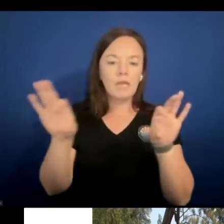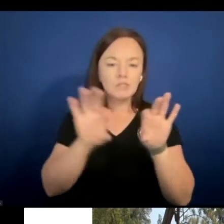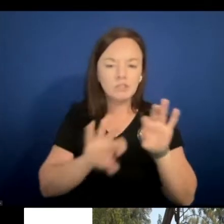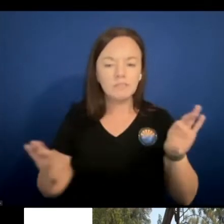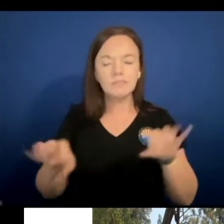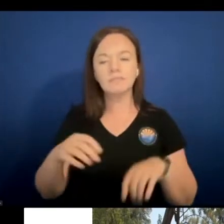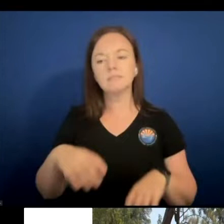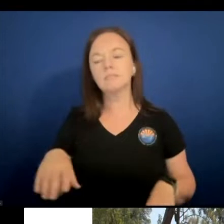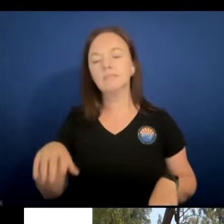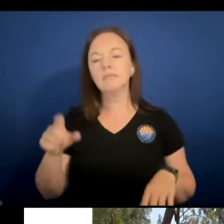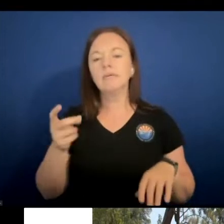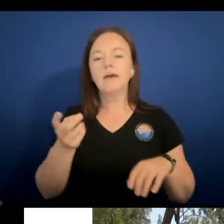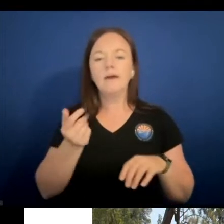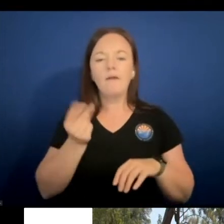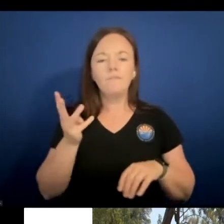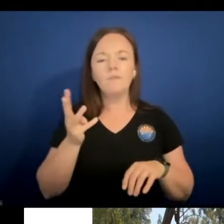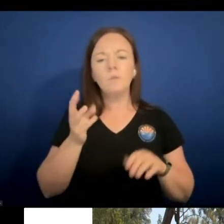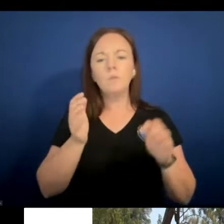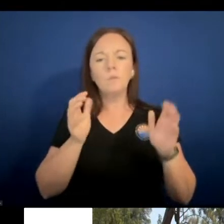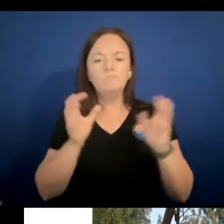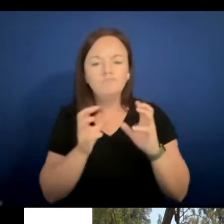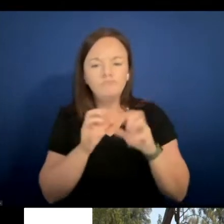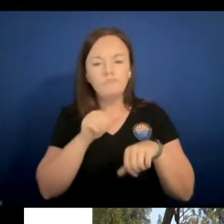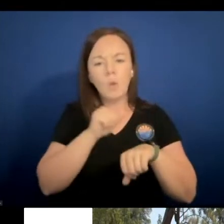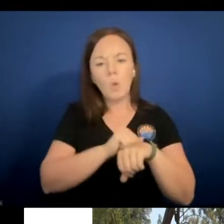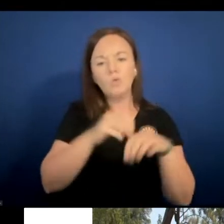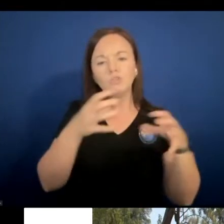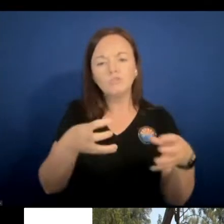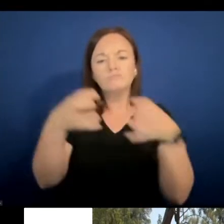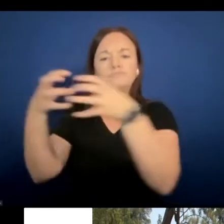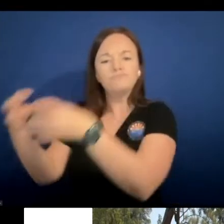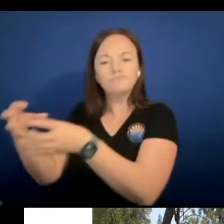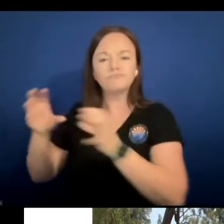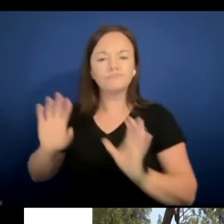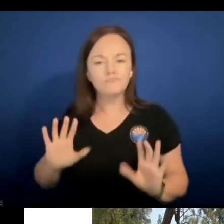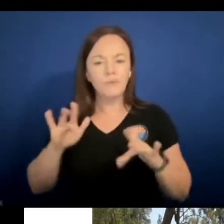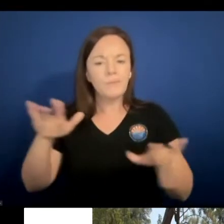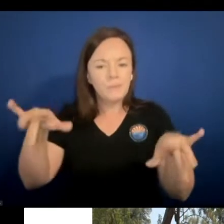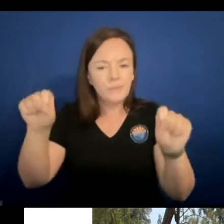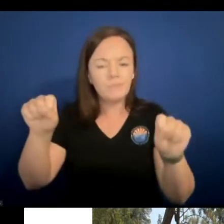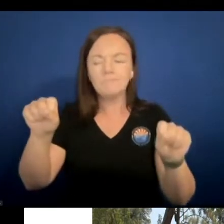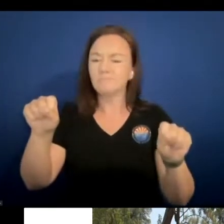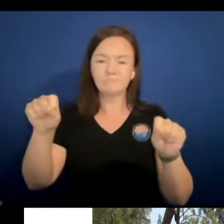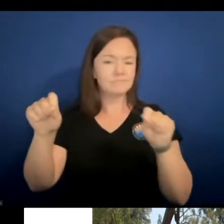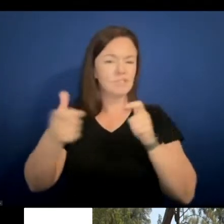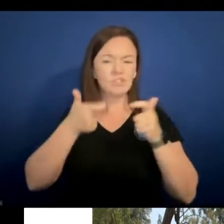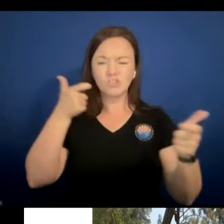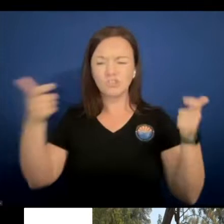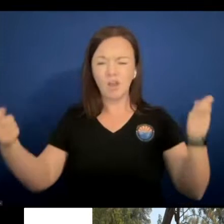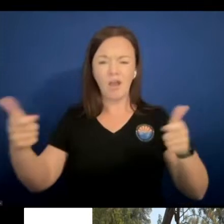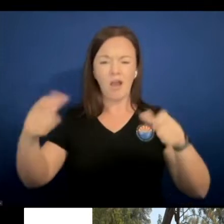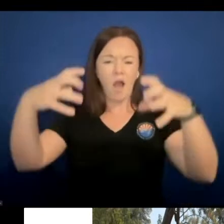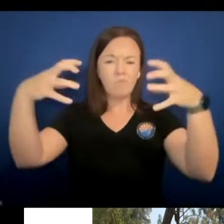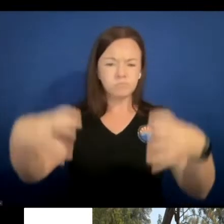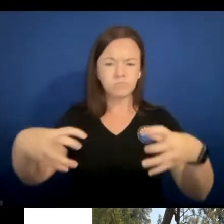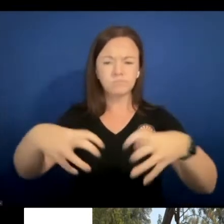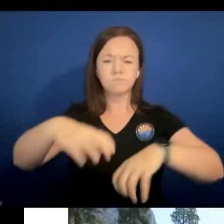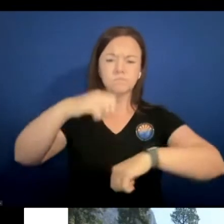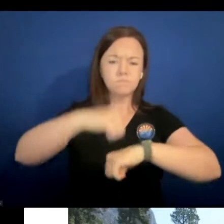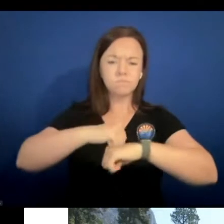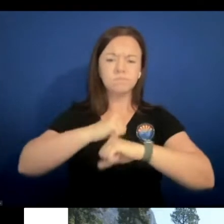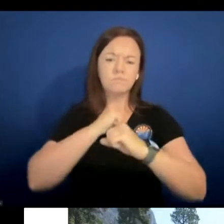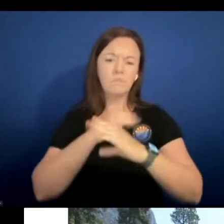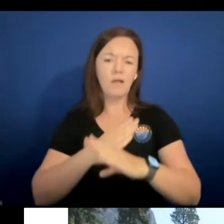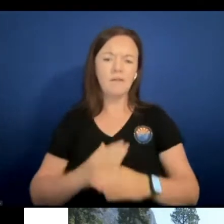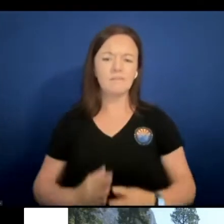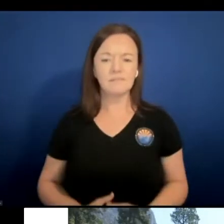in diameter small boulders or rocks. These are very large in diameter. Thank you.